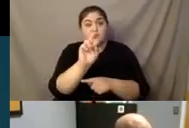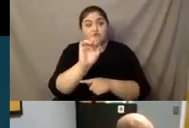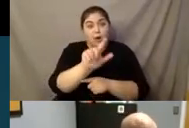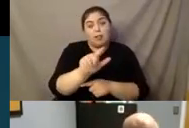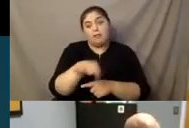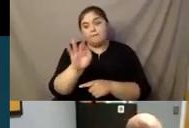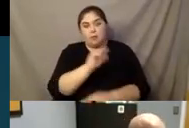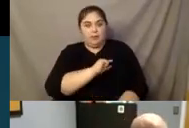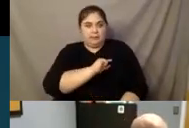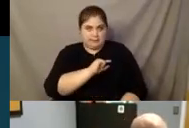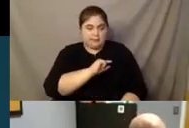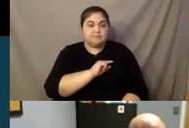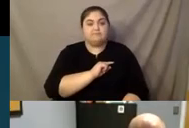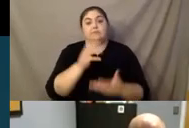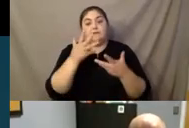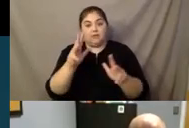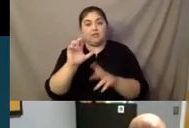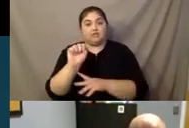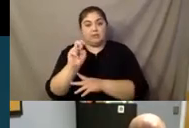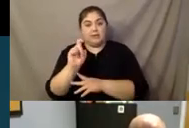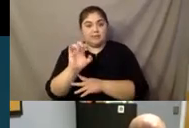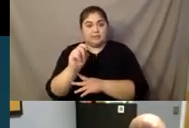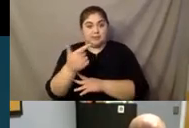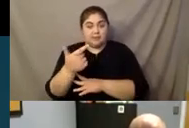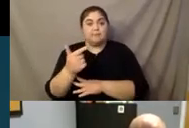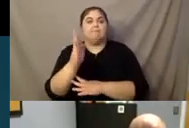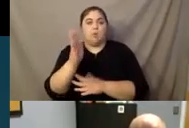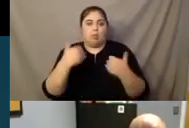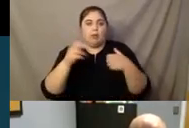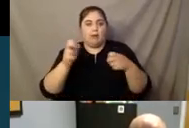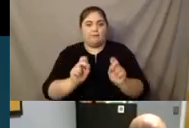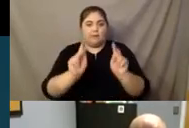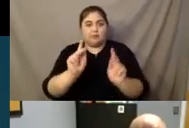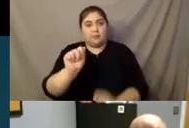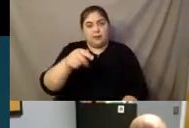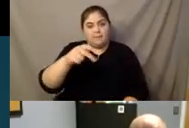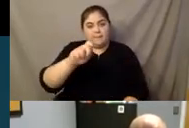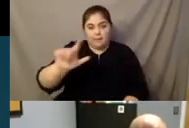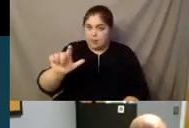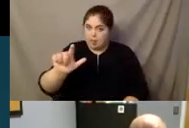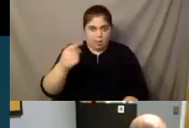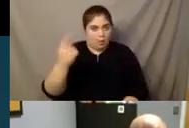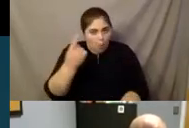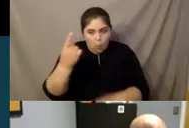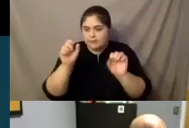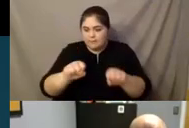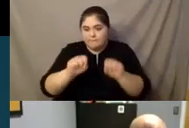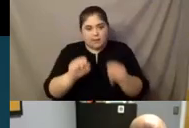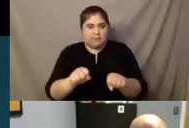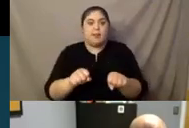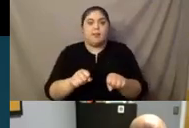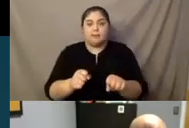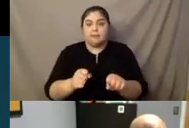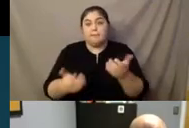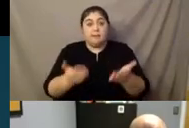guilty. And then after sentencing, they do get the chance to appeal. So there's always the probability that maybe something